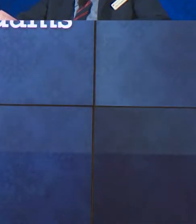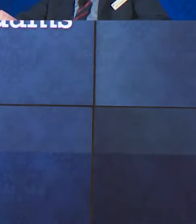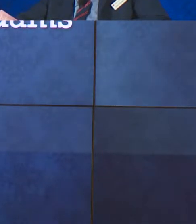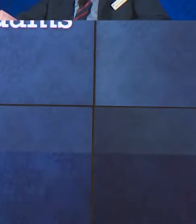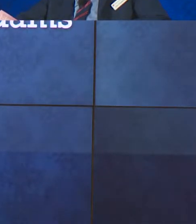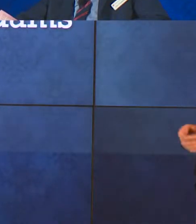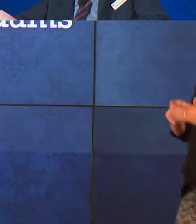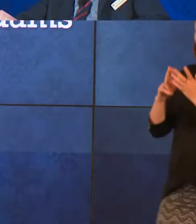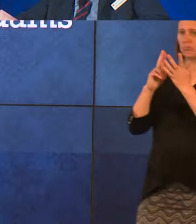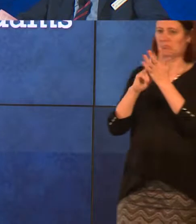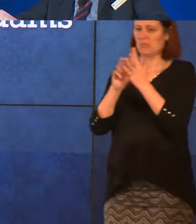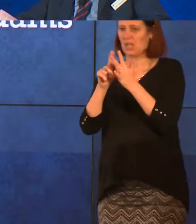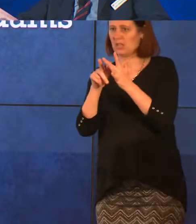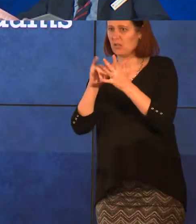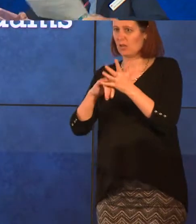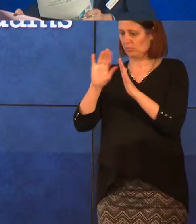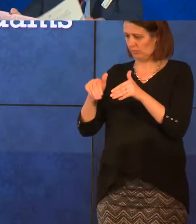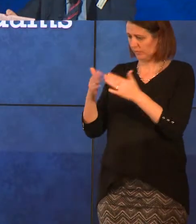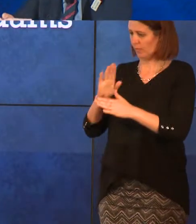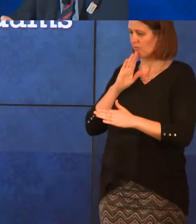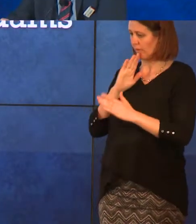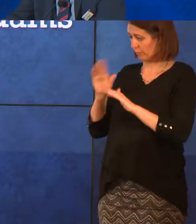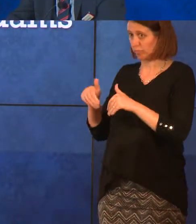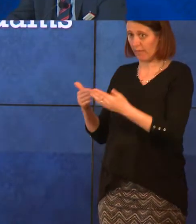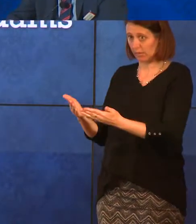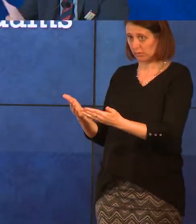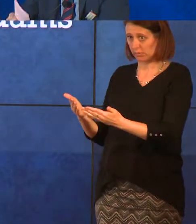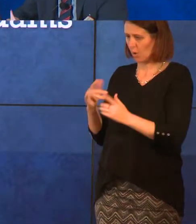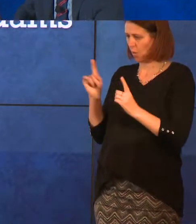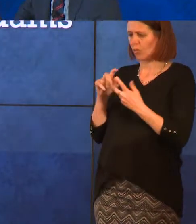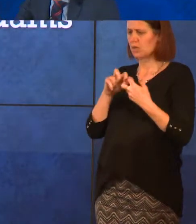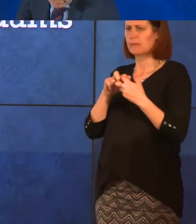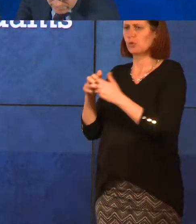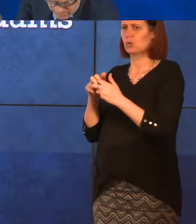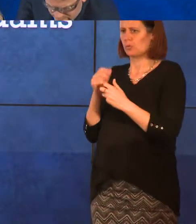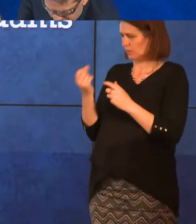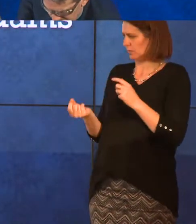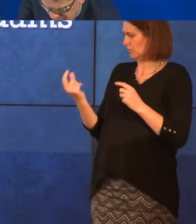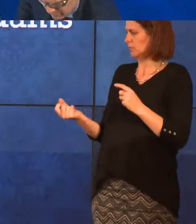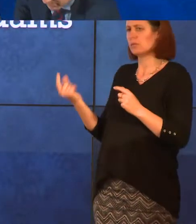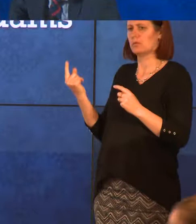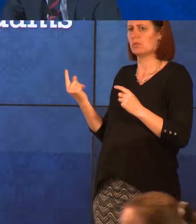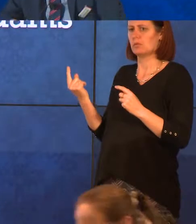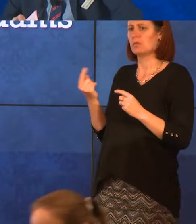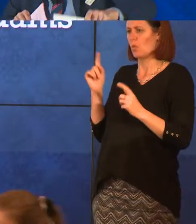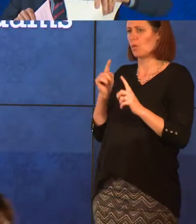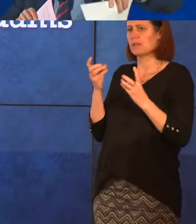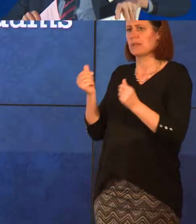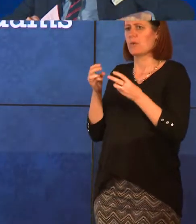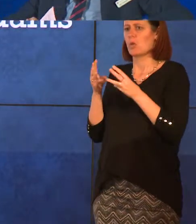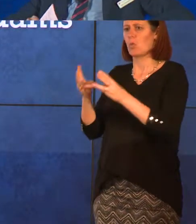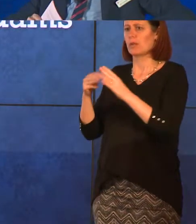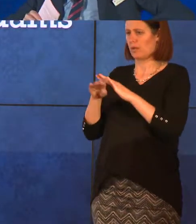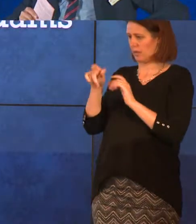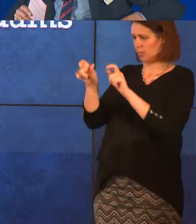being provided by private providers, what are some of the issues that you have encountered, and what are some of the ways that the